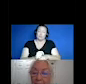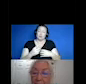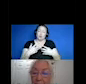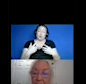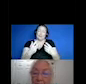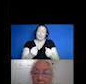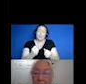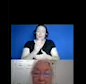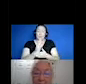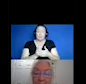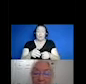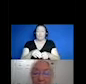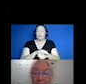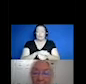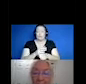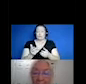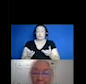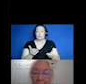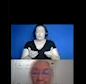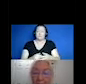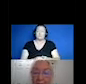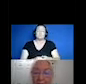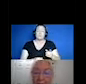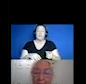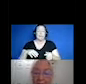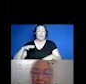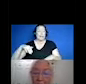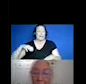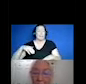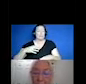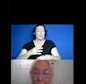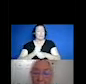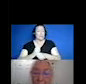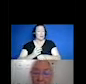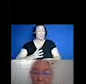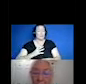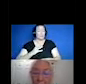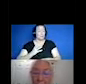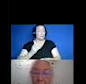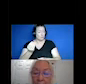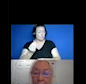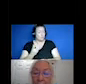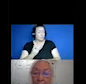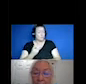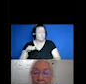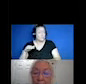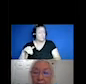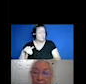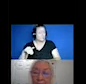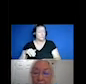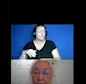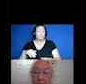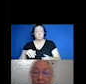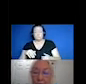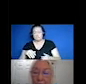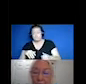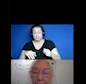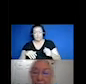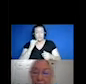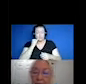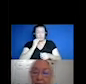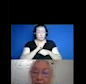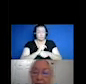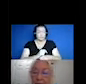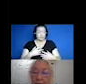a covered service. So we haven't yet received the official notification whether or not traditional